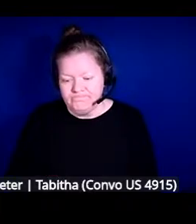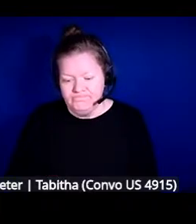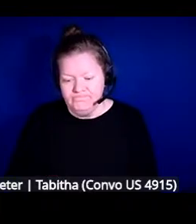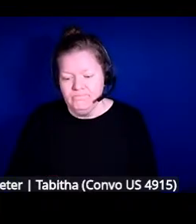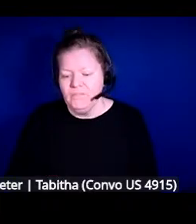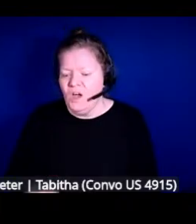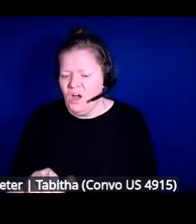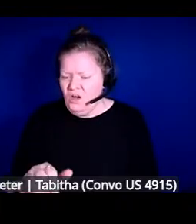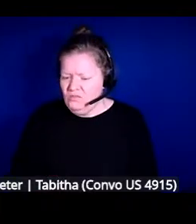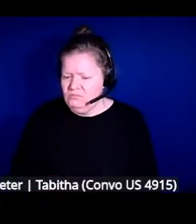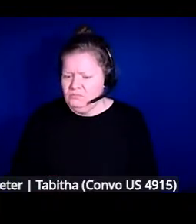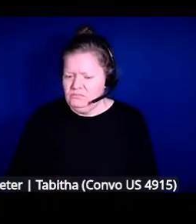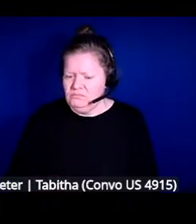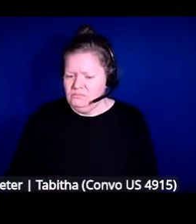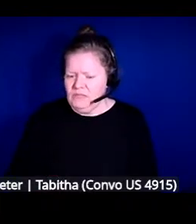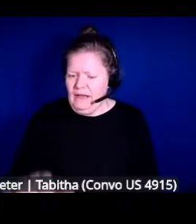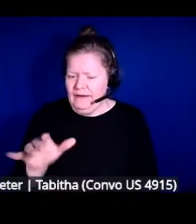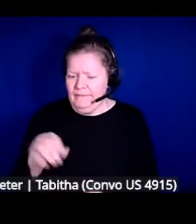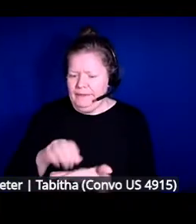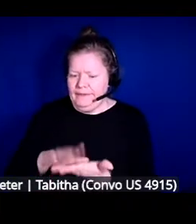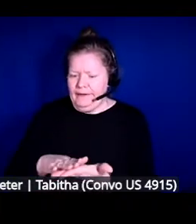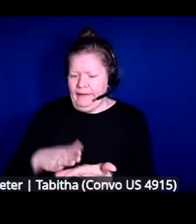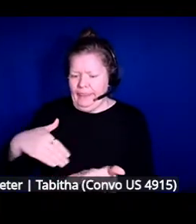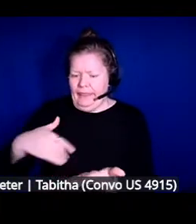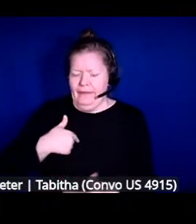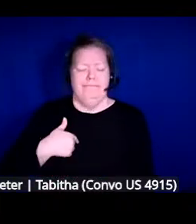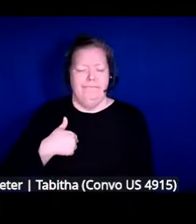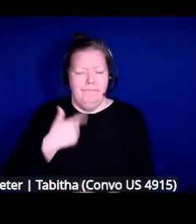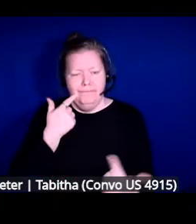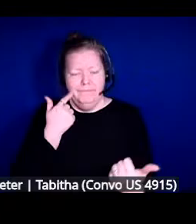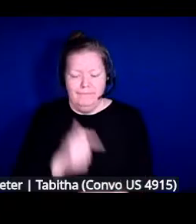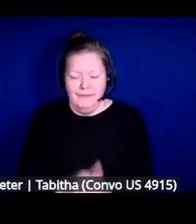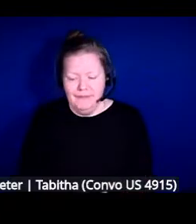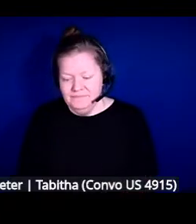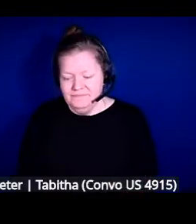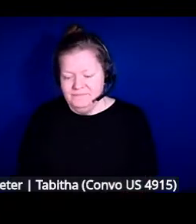Oh no, I haven't put mine in there yet. Ha, comedy.